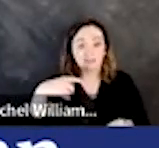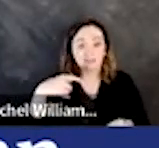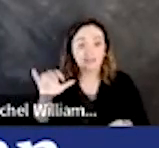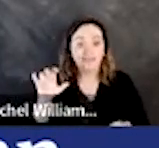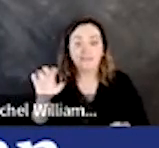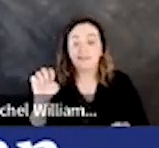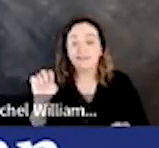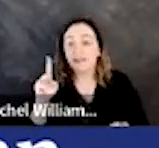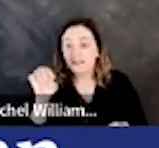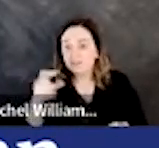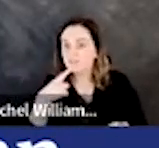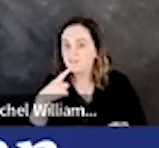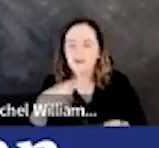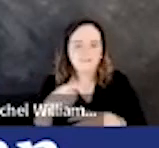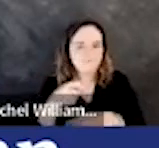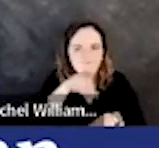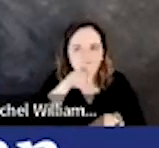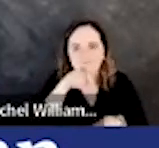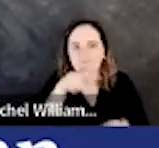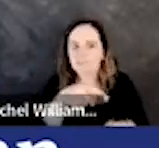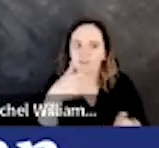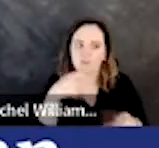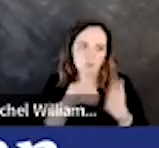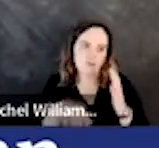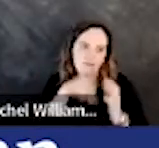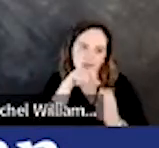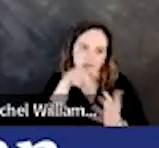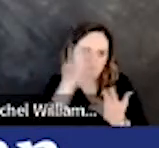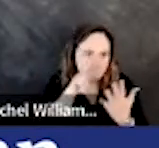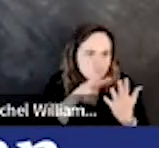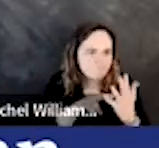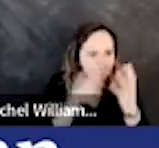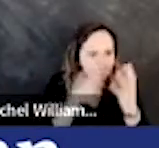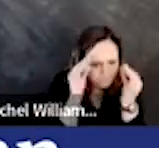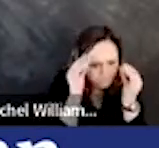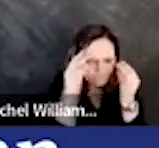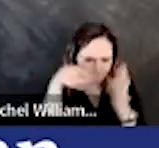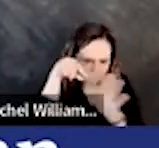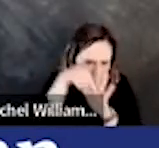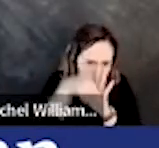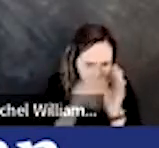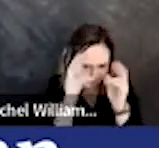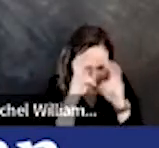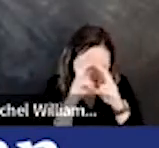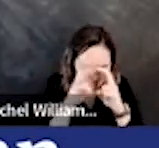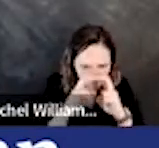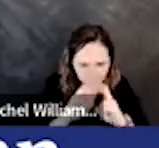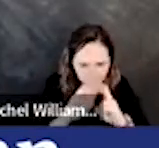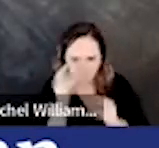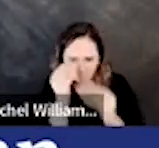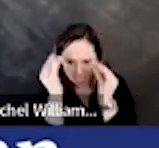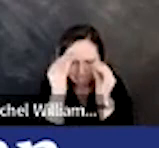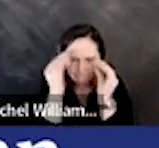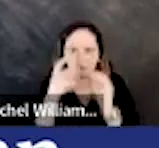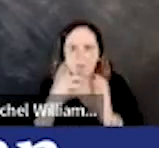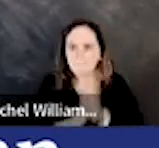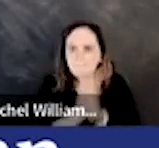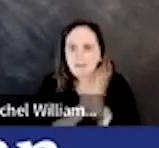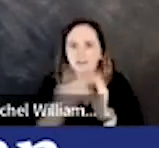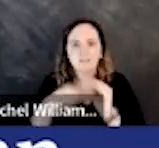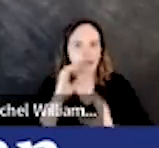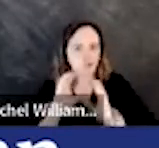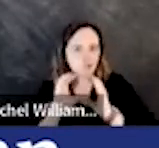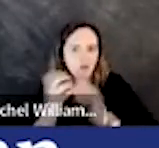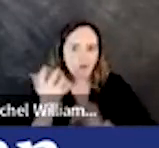into stories to mine them for deep truths and connect them to modern events. She is critical in her analysis, passionate in her